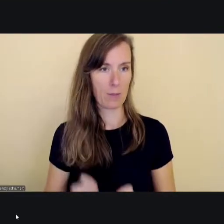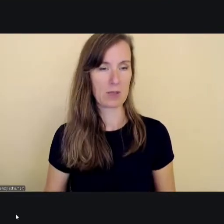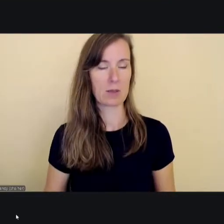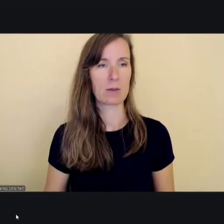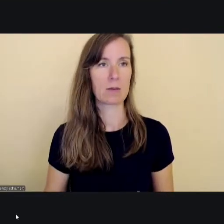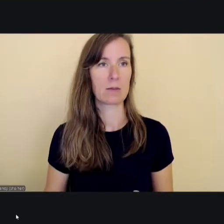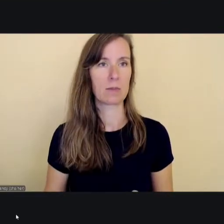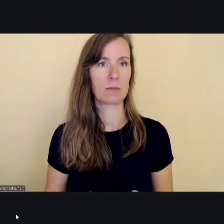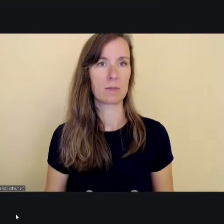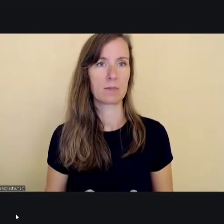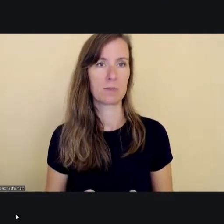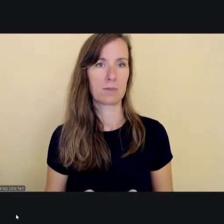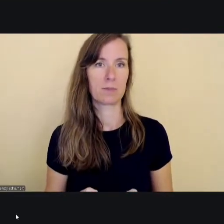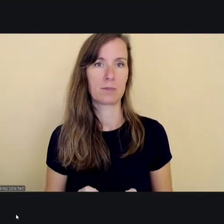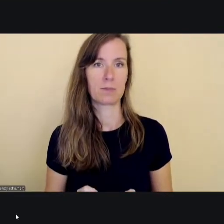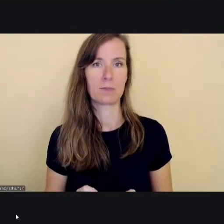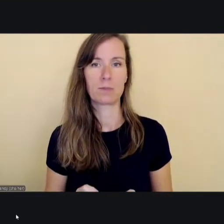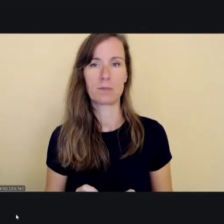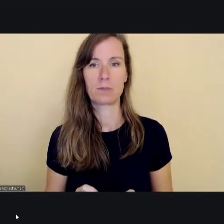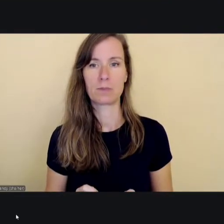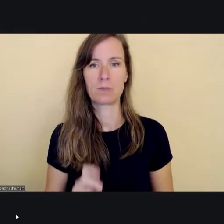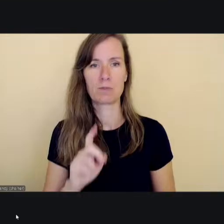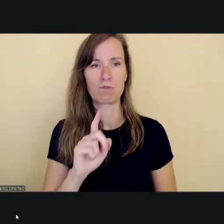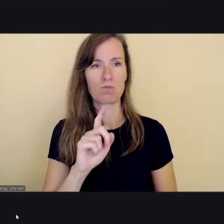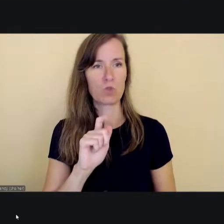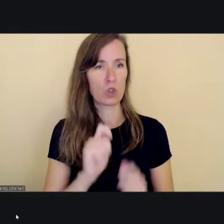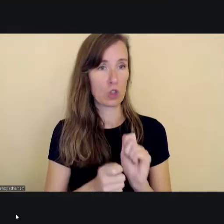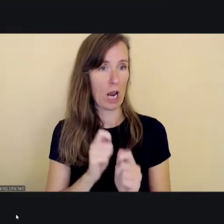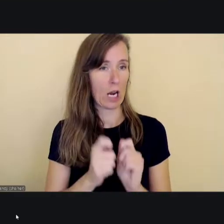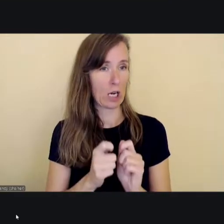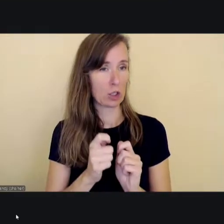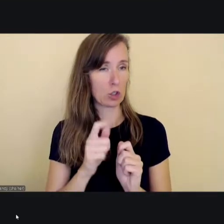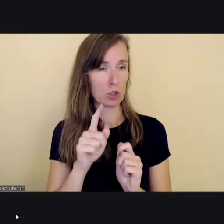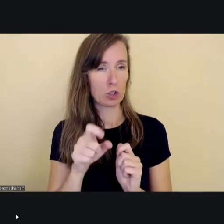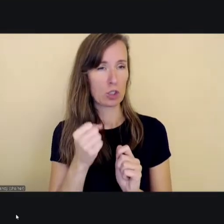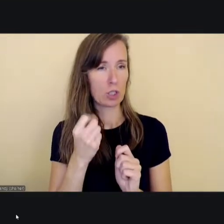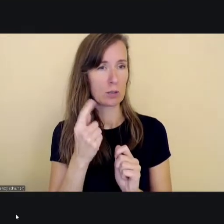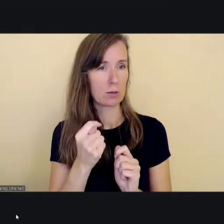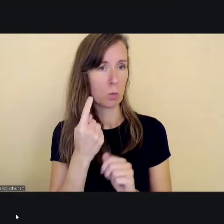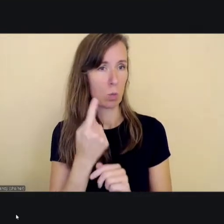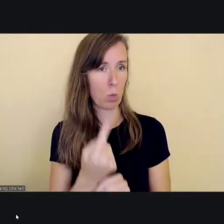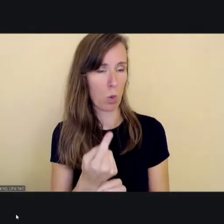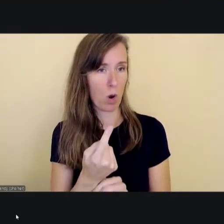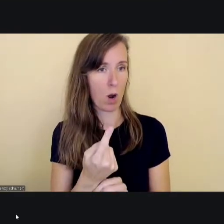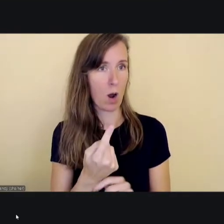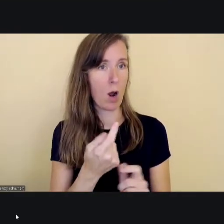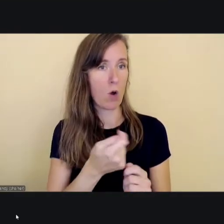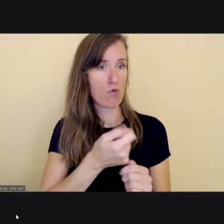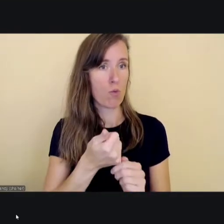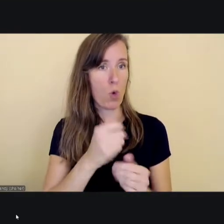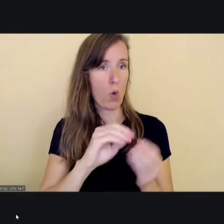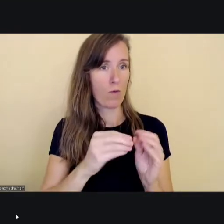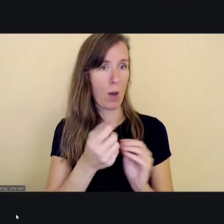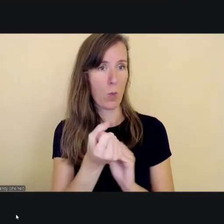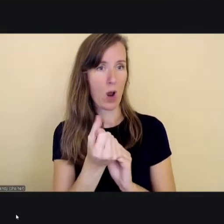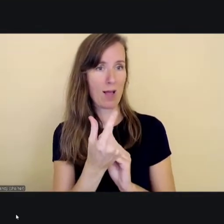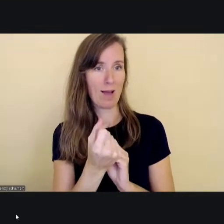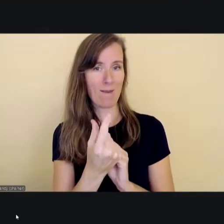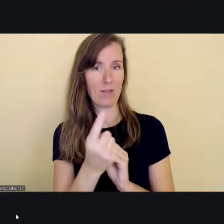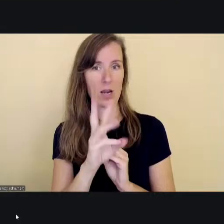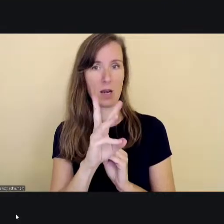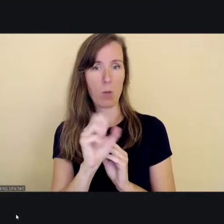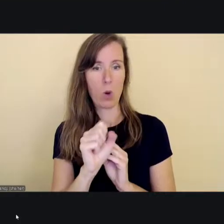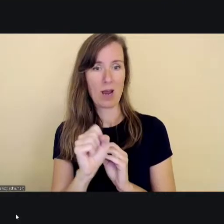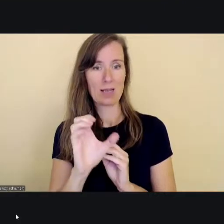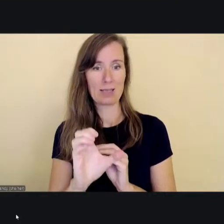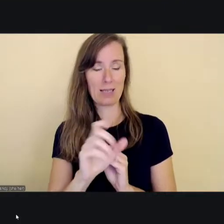believe the only change that I'm aware of that we need to make is that are we removing number 11, WSSC Task Order 201?